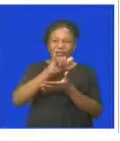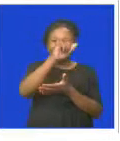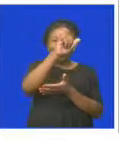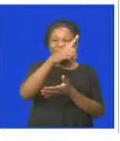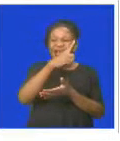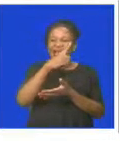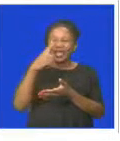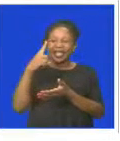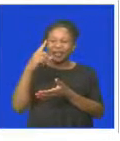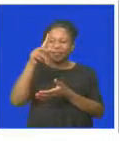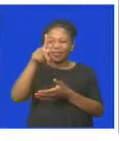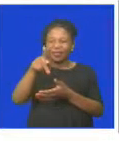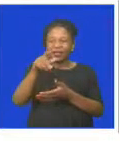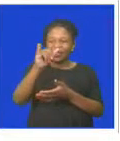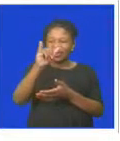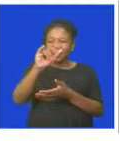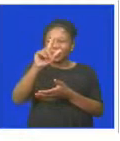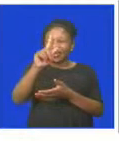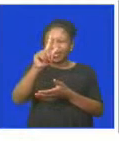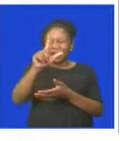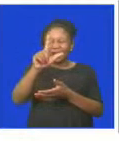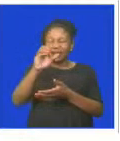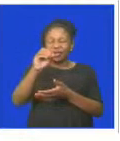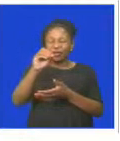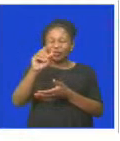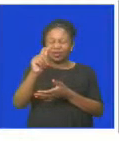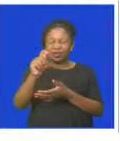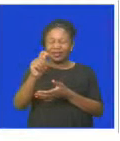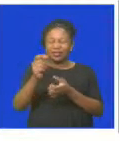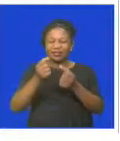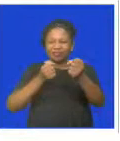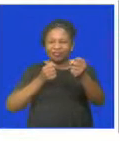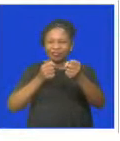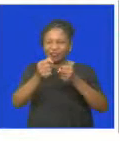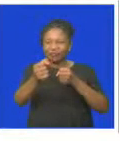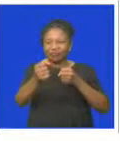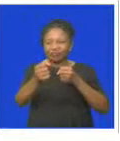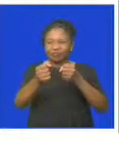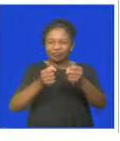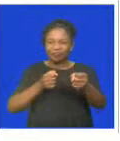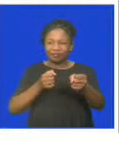pilot. A person who flies an airplane or